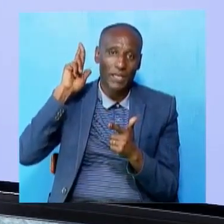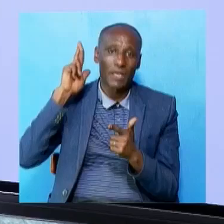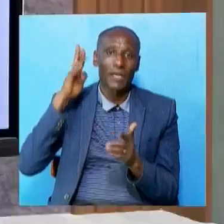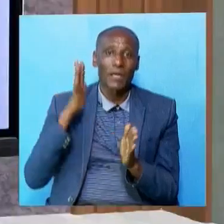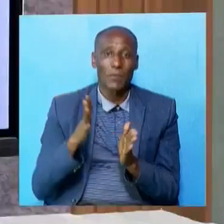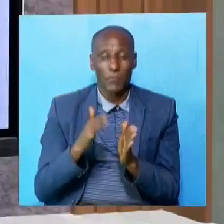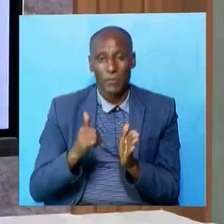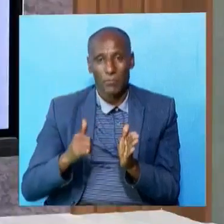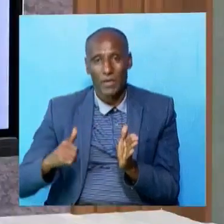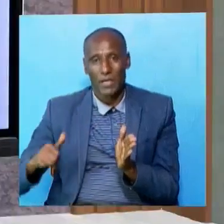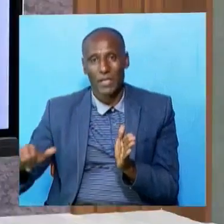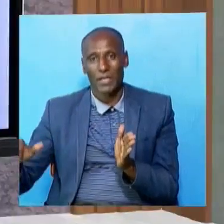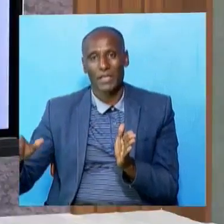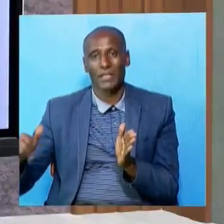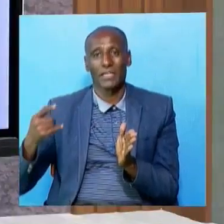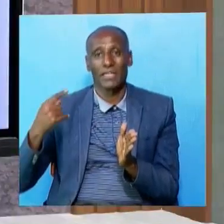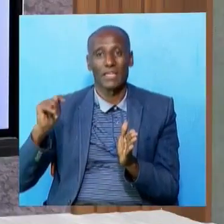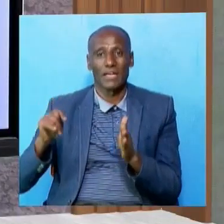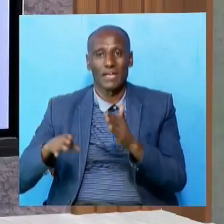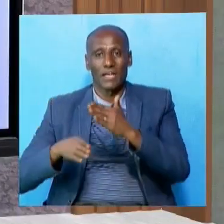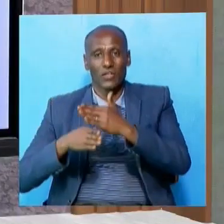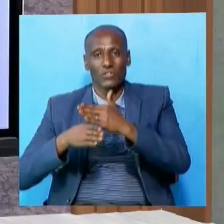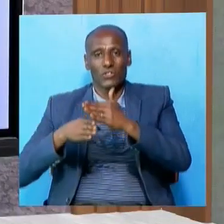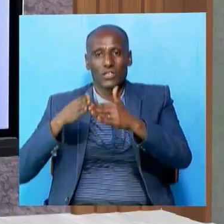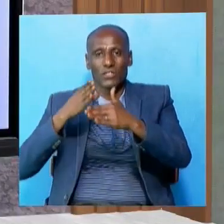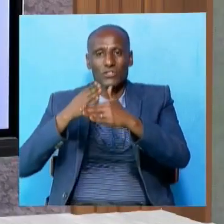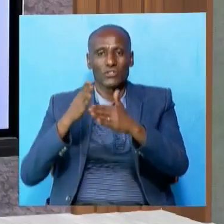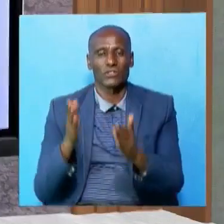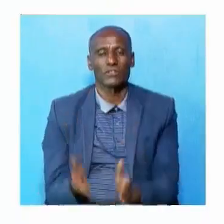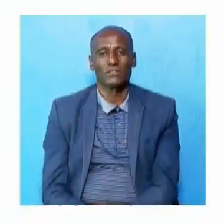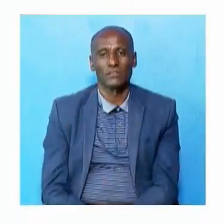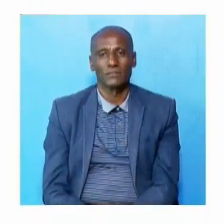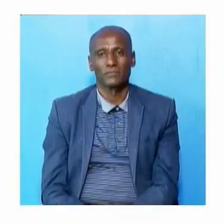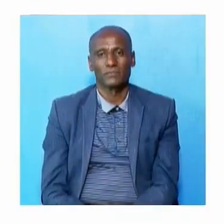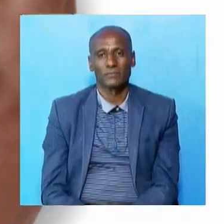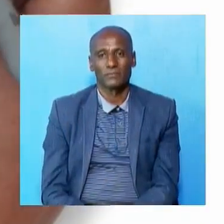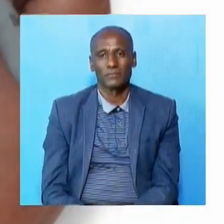preparing. They were preparing.